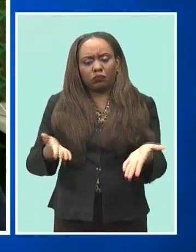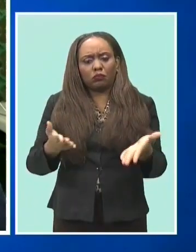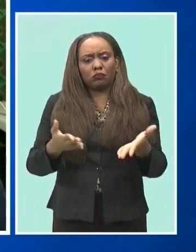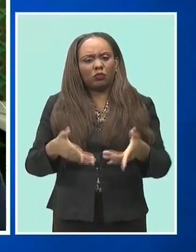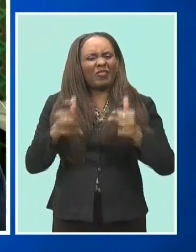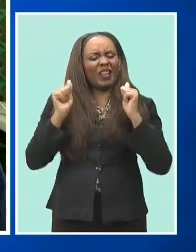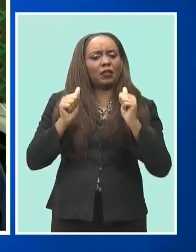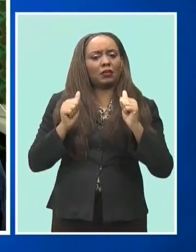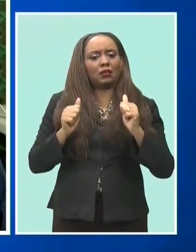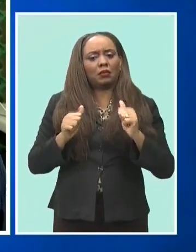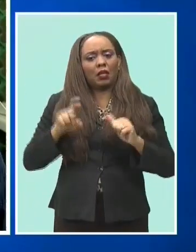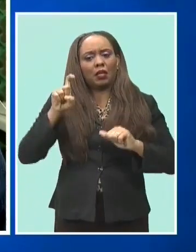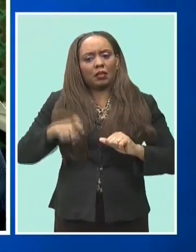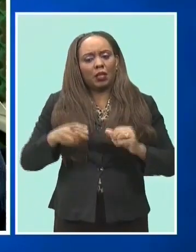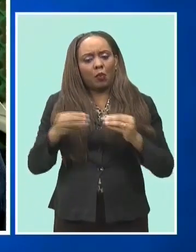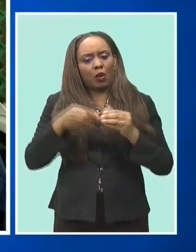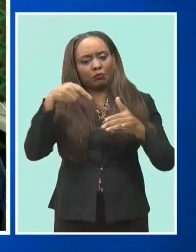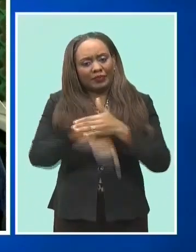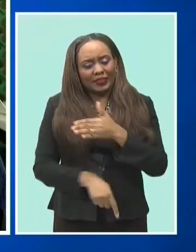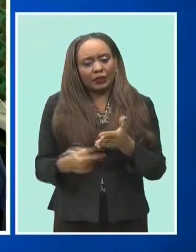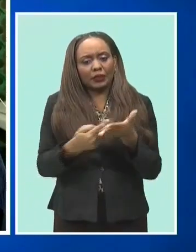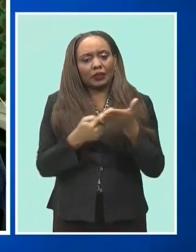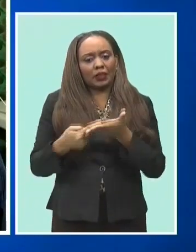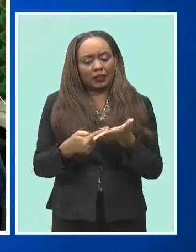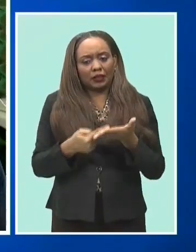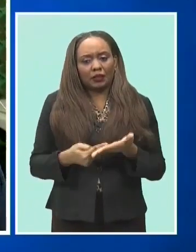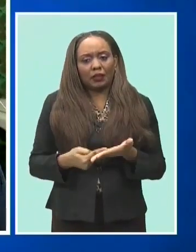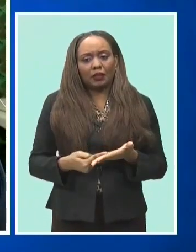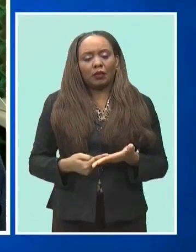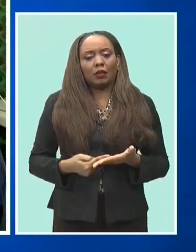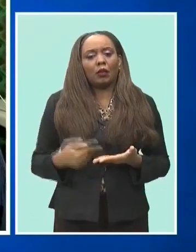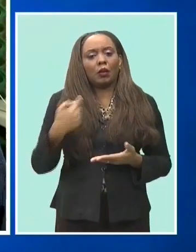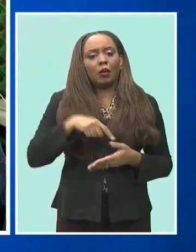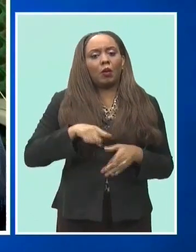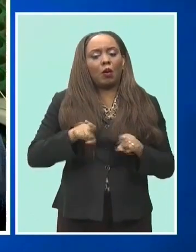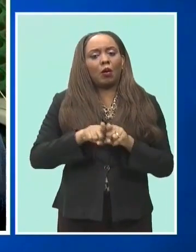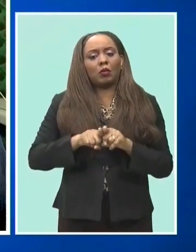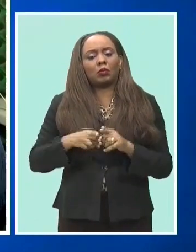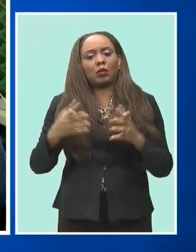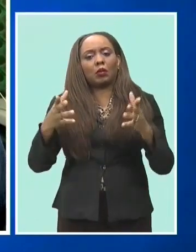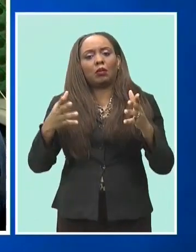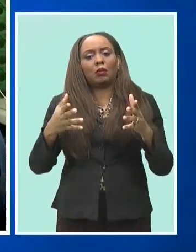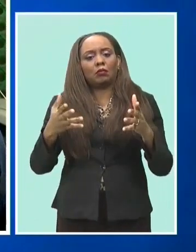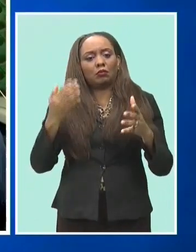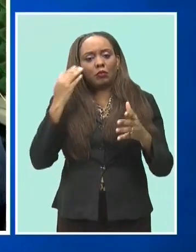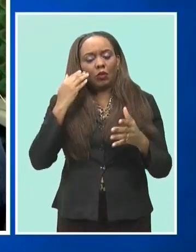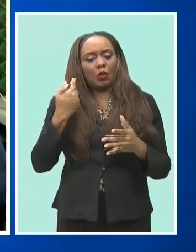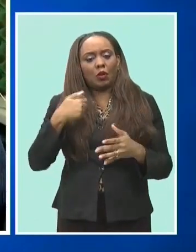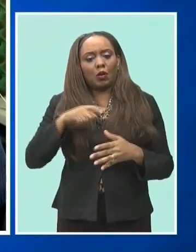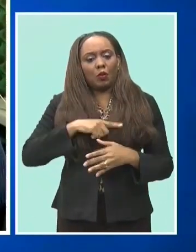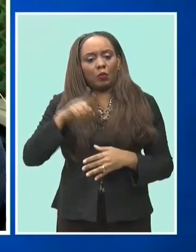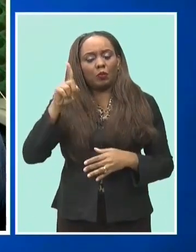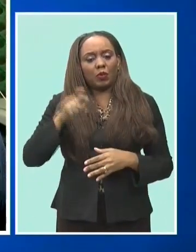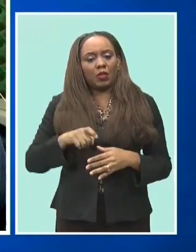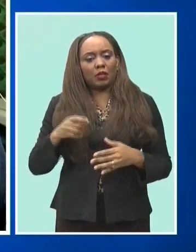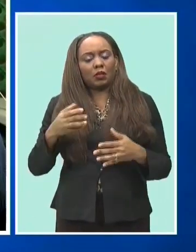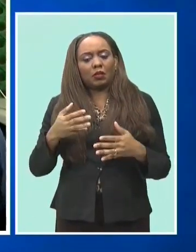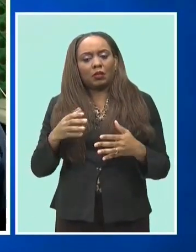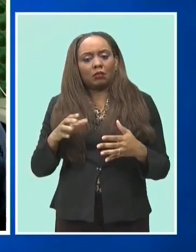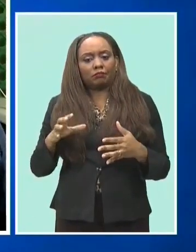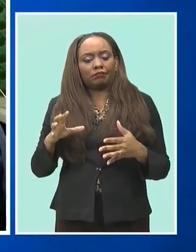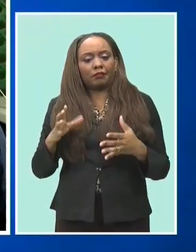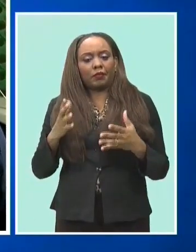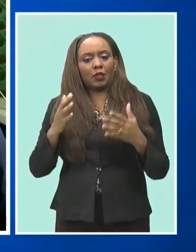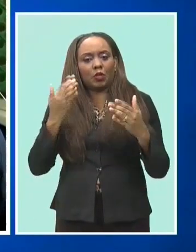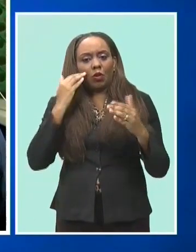that when there were implications for how we relate to the OECD. There were implications for our commitments with the EU and stuff like